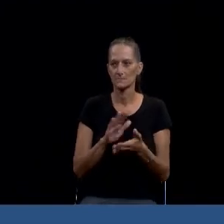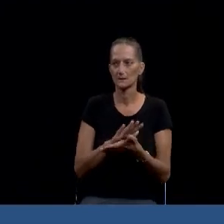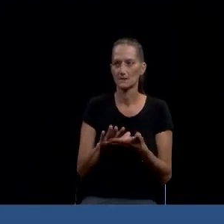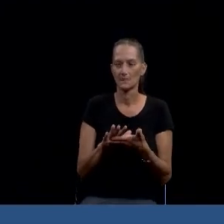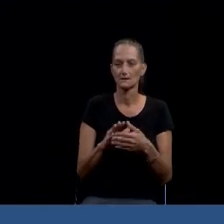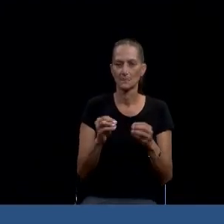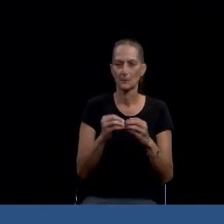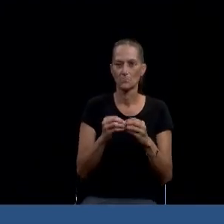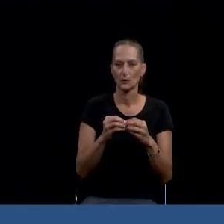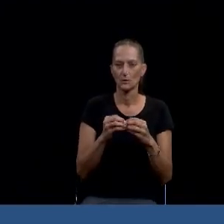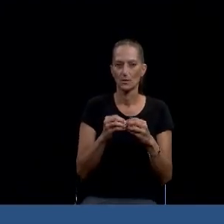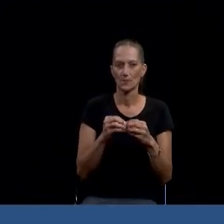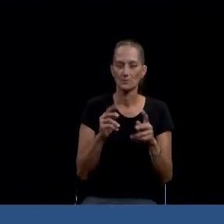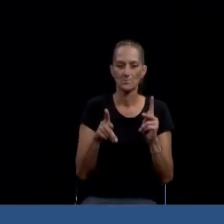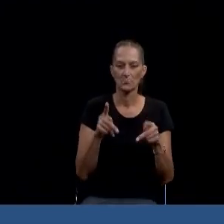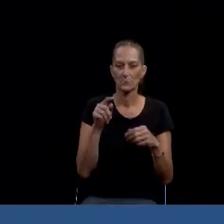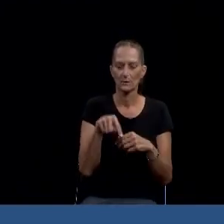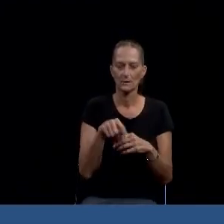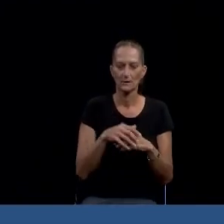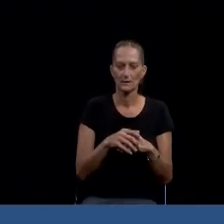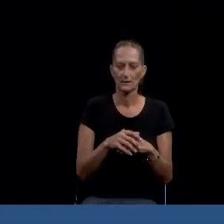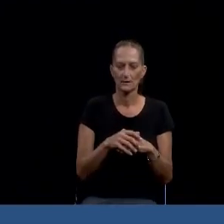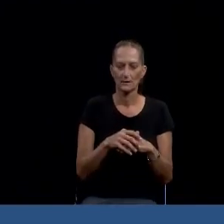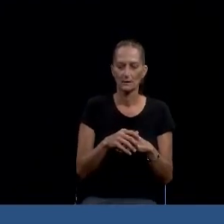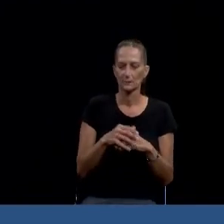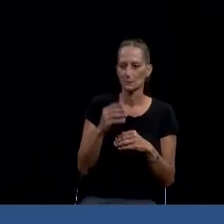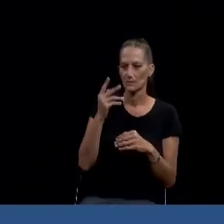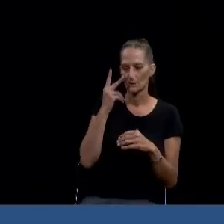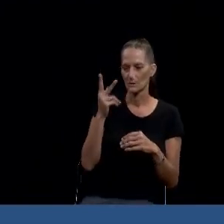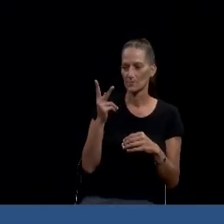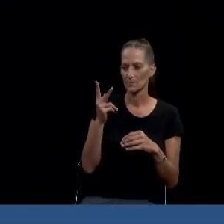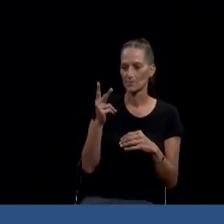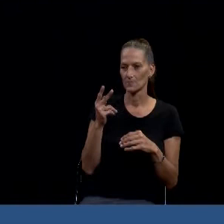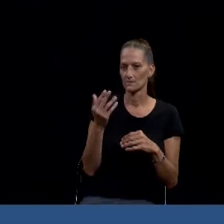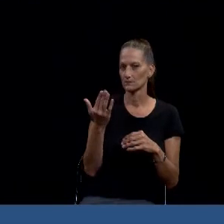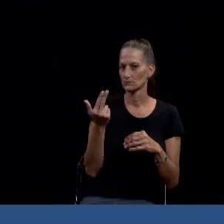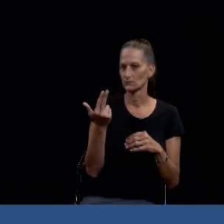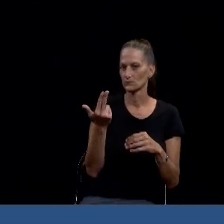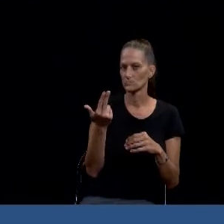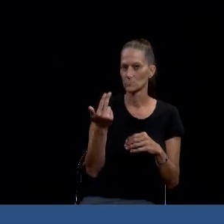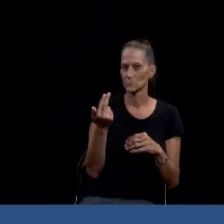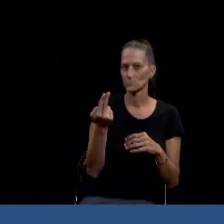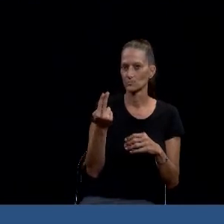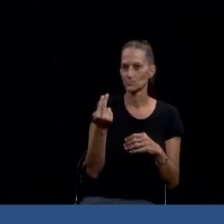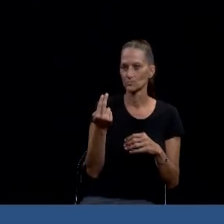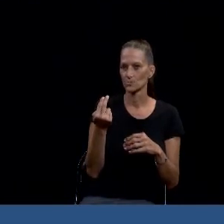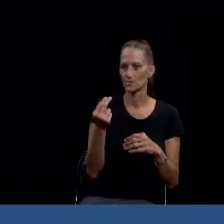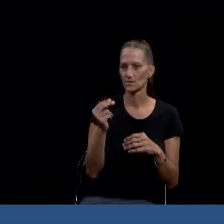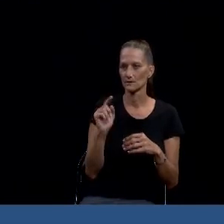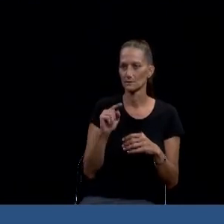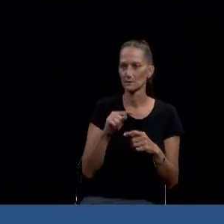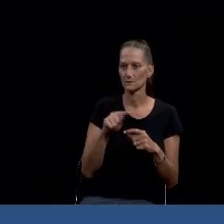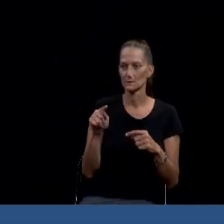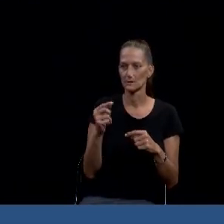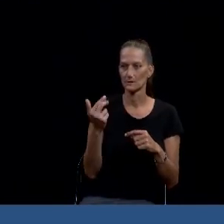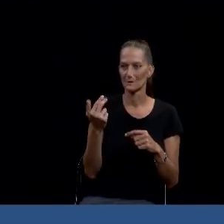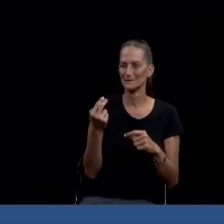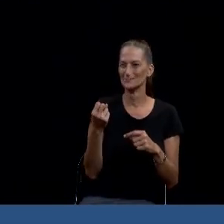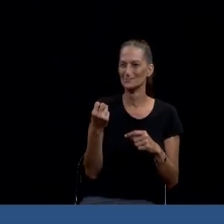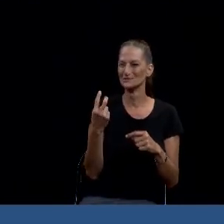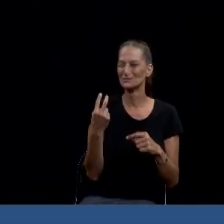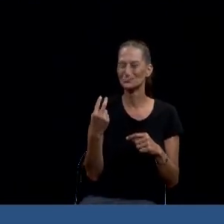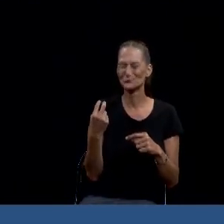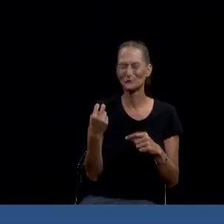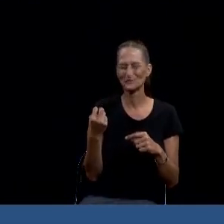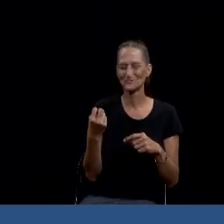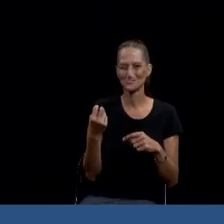at approximately 12 to 18 months to complete the project. So we're looking at 3, 4, 5 phases? Correct.